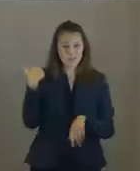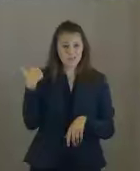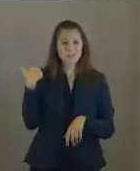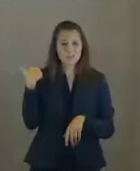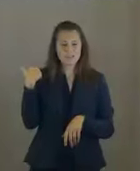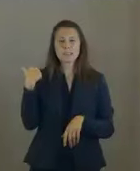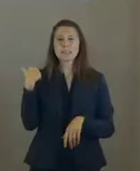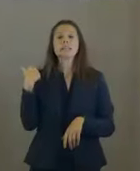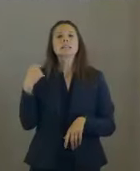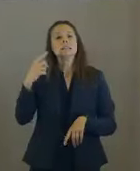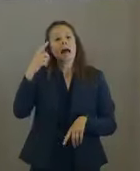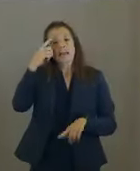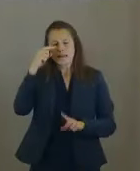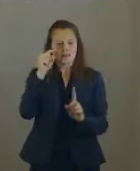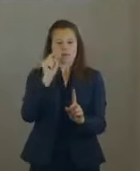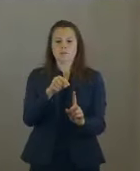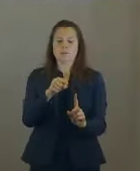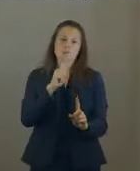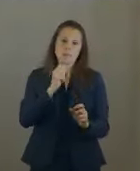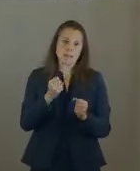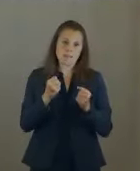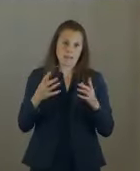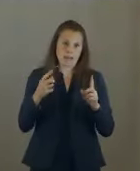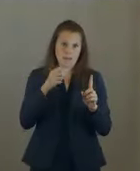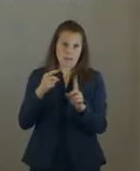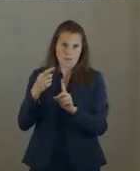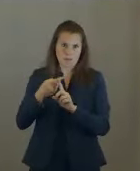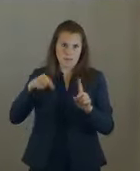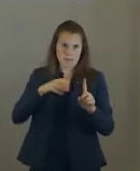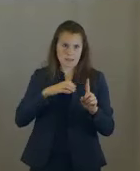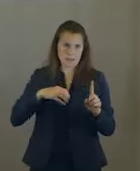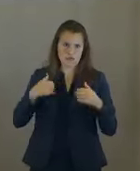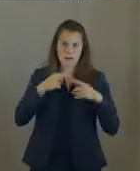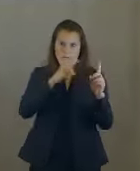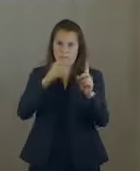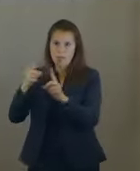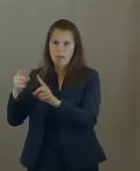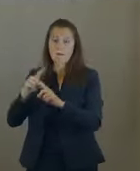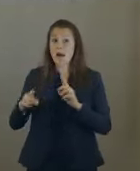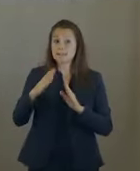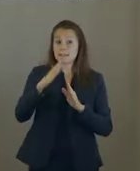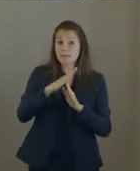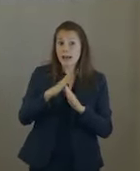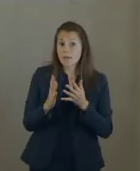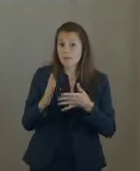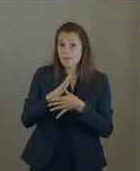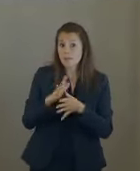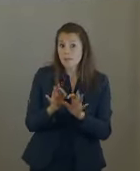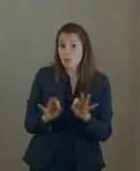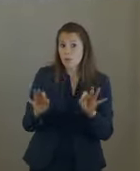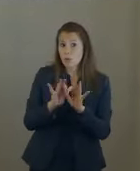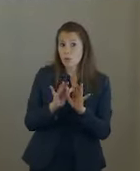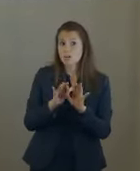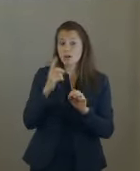I think that the central mission, there's many missions of this commission, but the lead foremost mission of